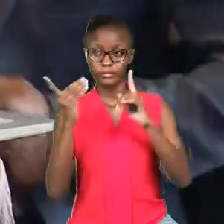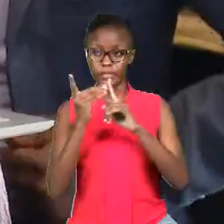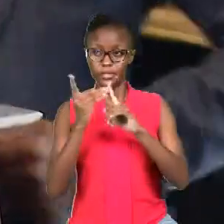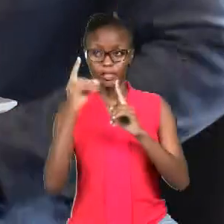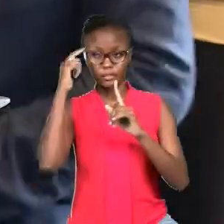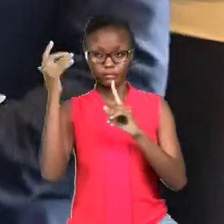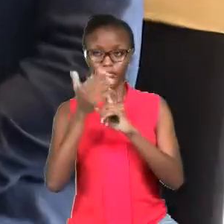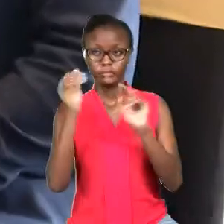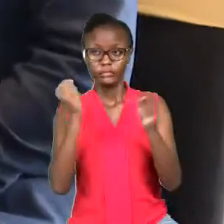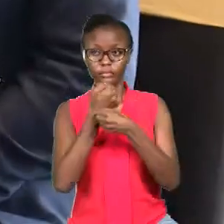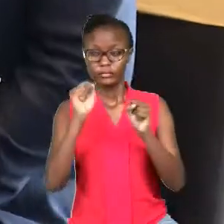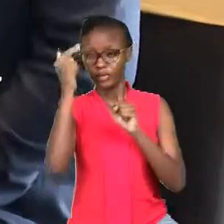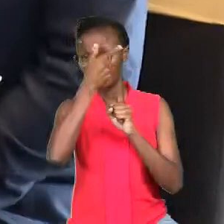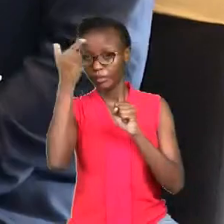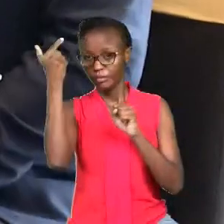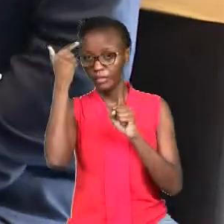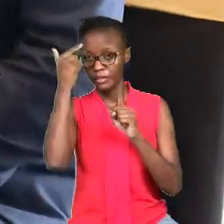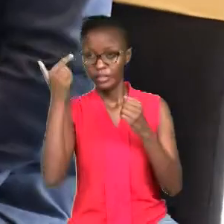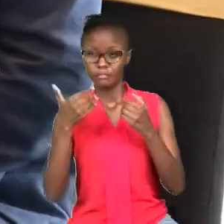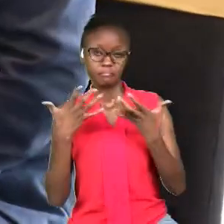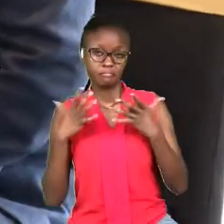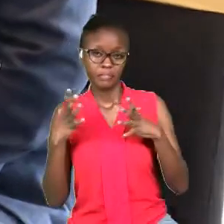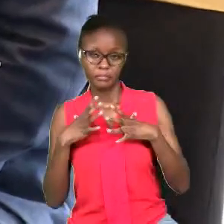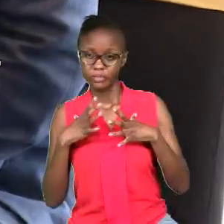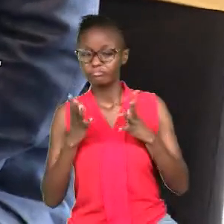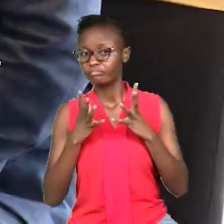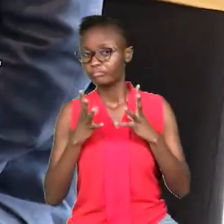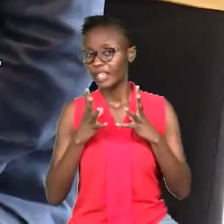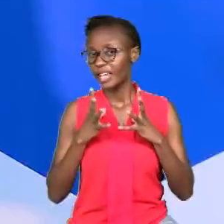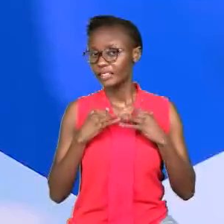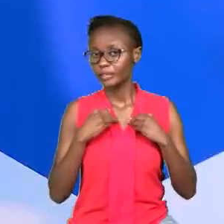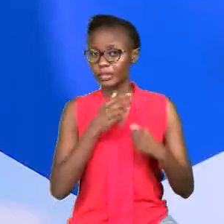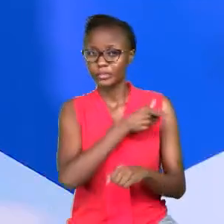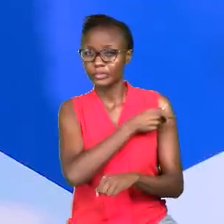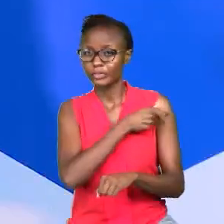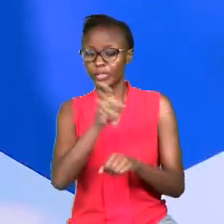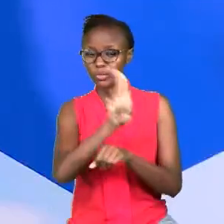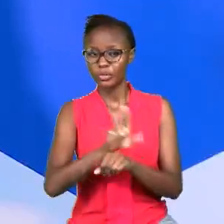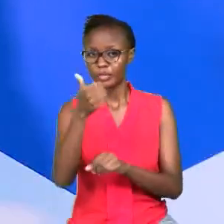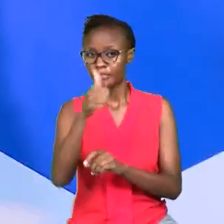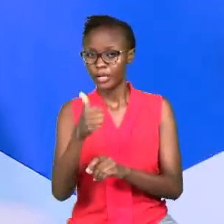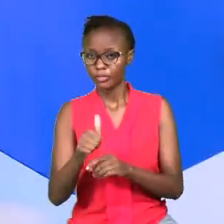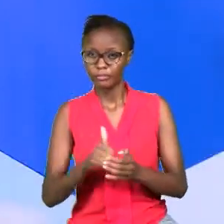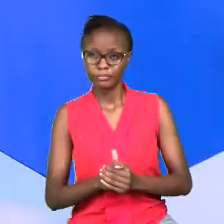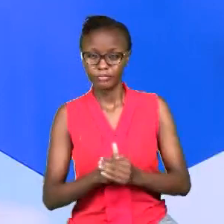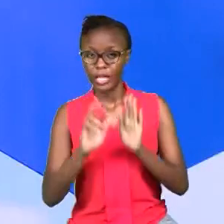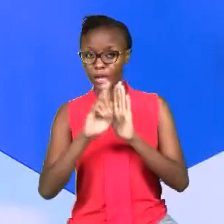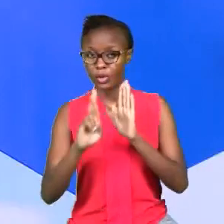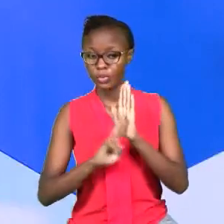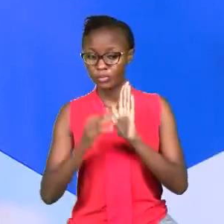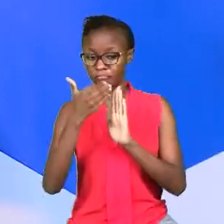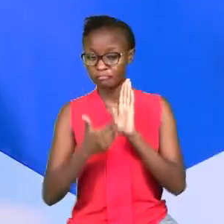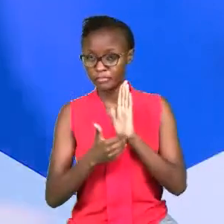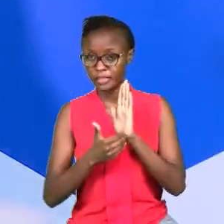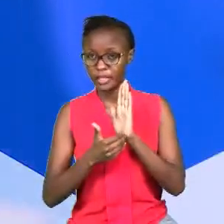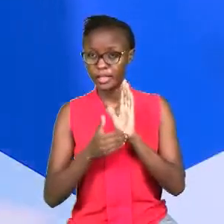achieved following a vaccine hesitancy trend amongst people in the country. The rule or the demand that they wanted every Kenyan